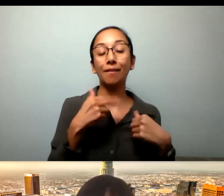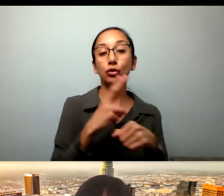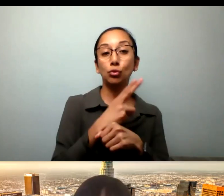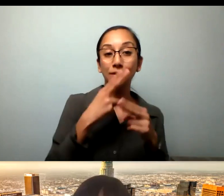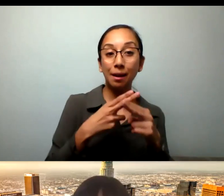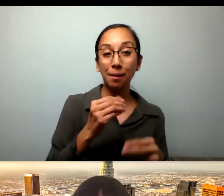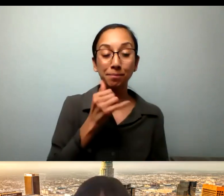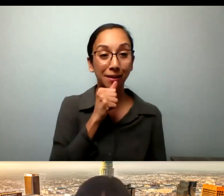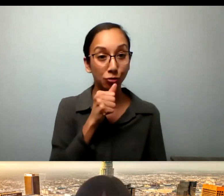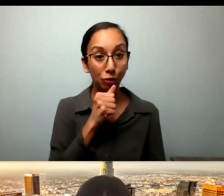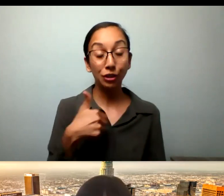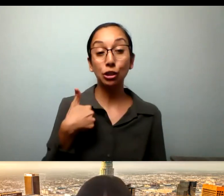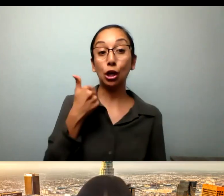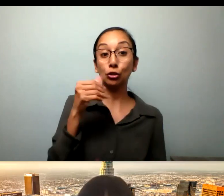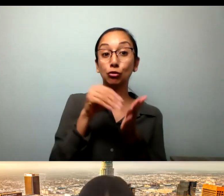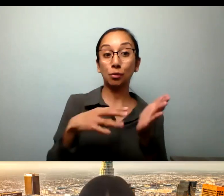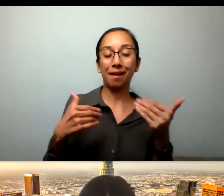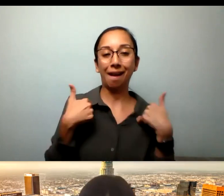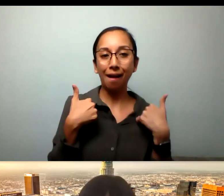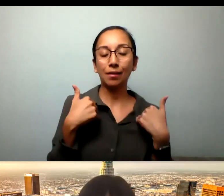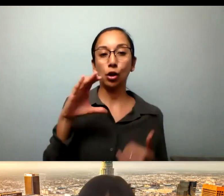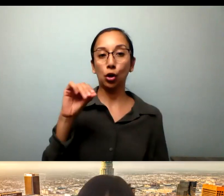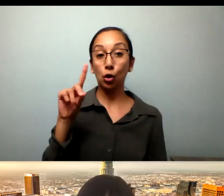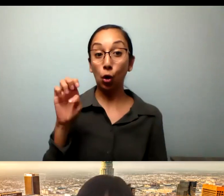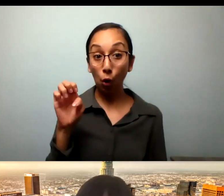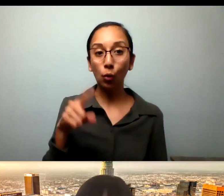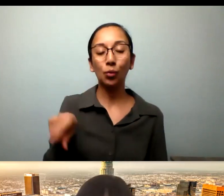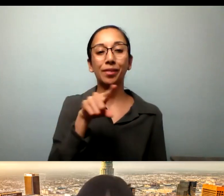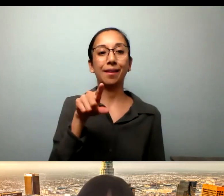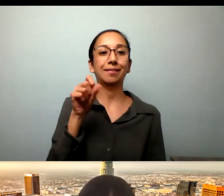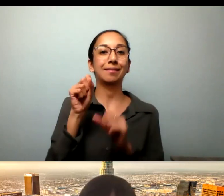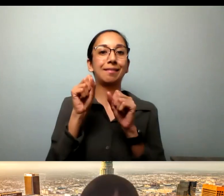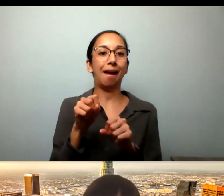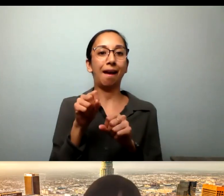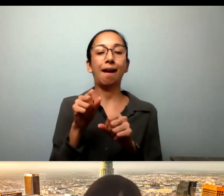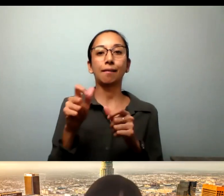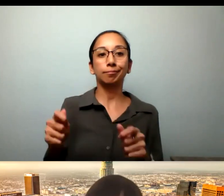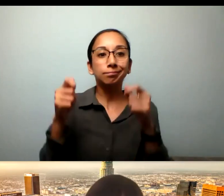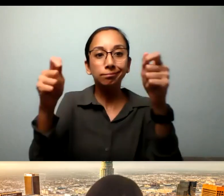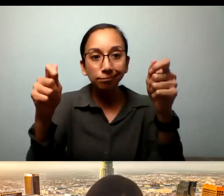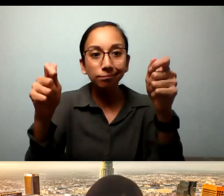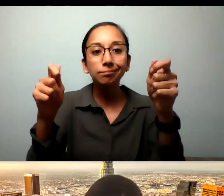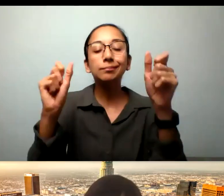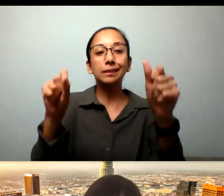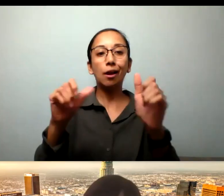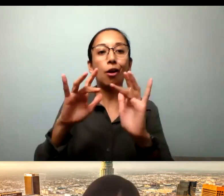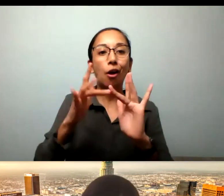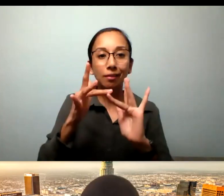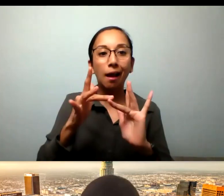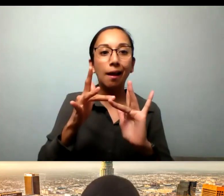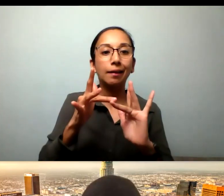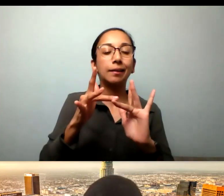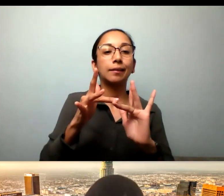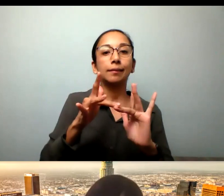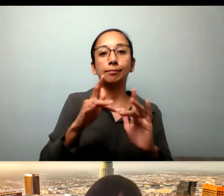Our younger students have little codes that they can hold up to their cameras that can get them online to make it easier. And we